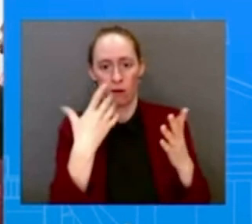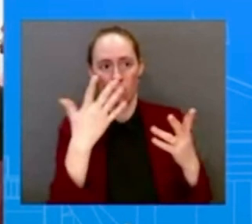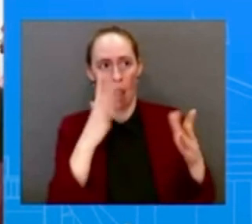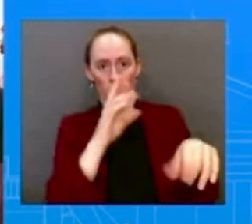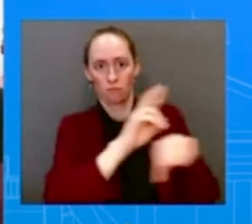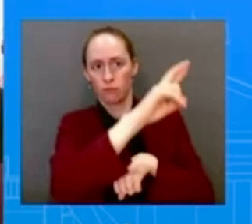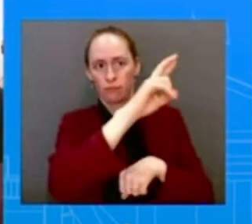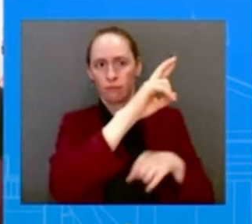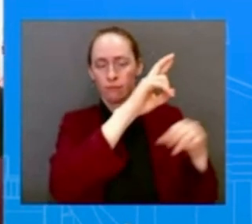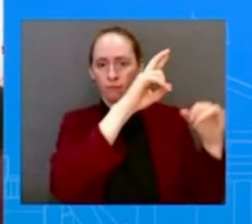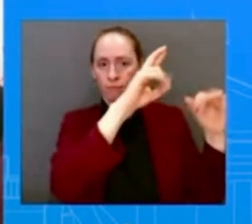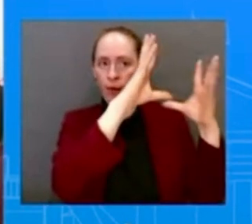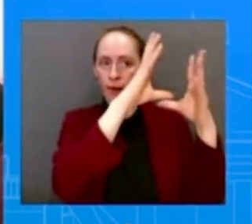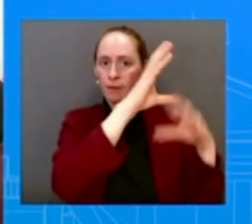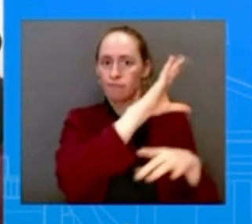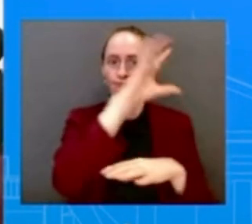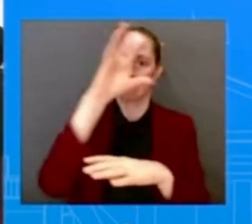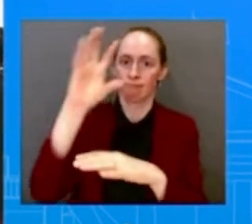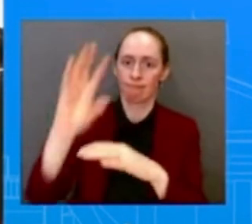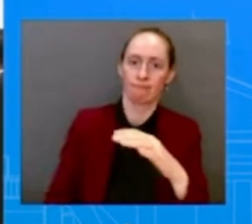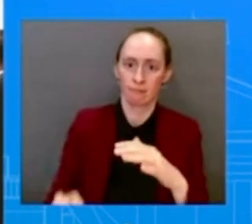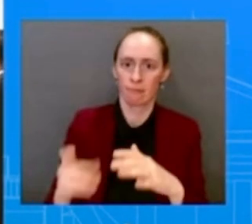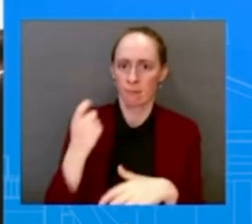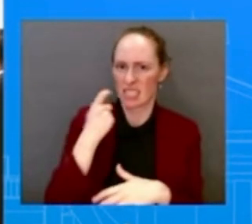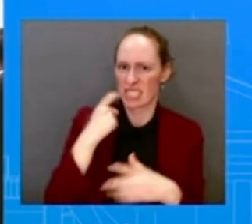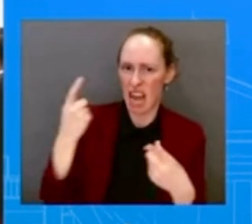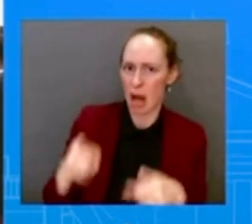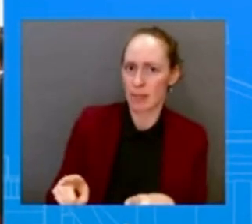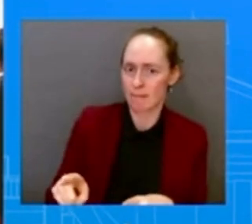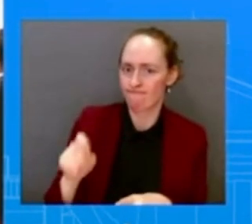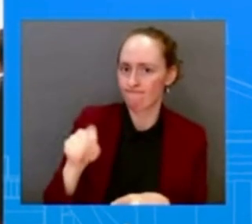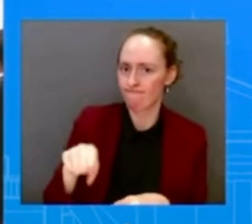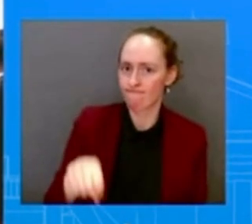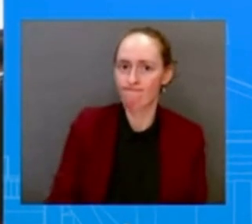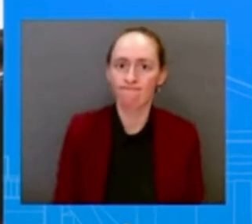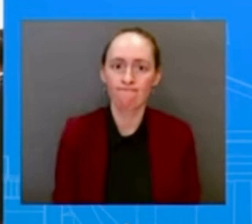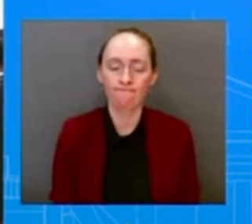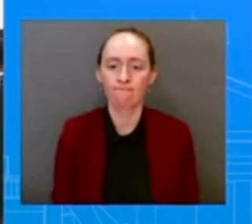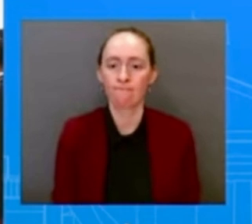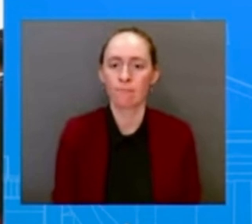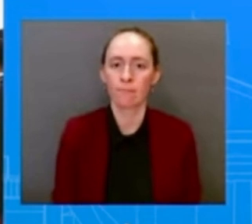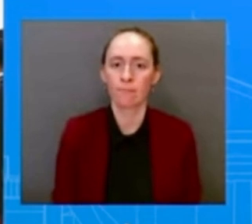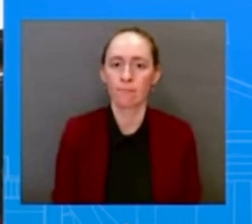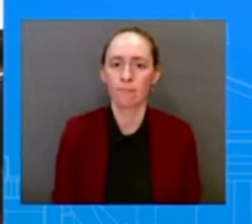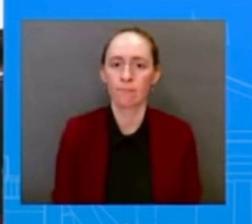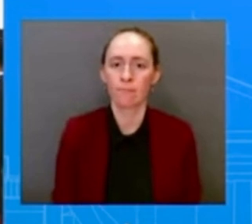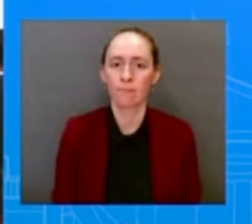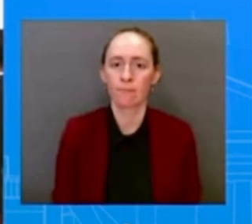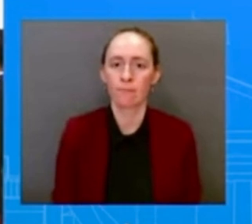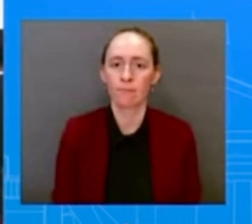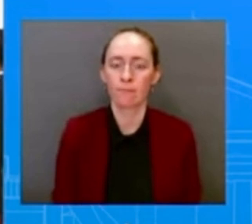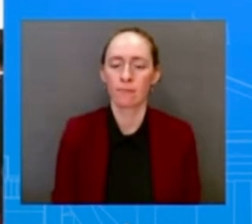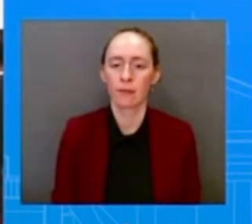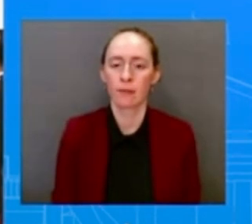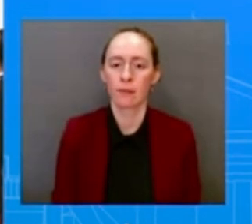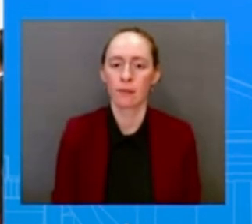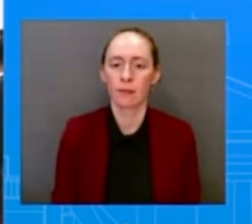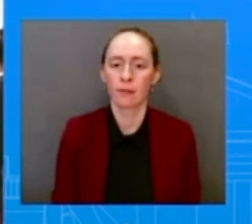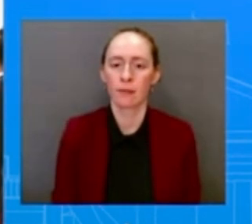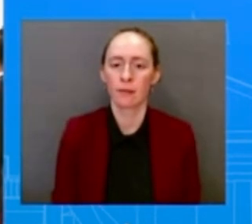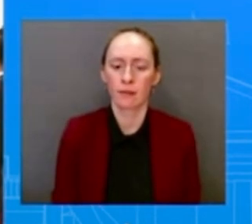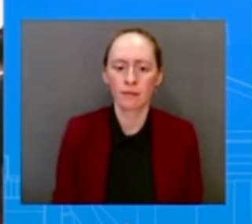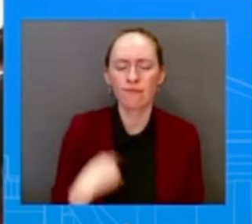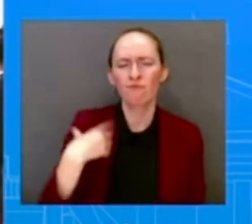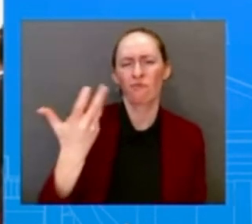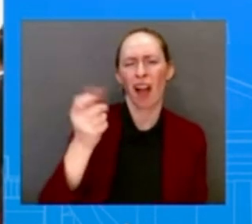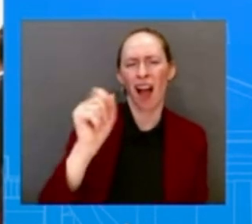helpful. Can you give more details on the support that U.S. is providing to Turkey? Specifically, we understand that the USS George H.W. Bush is on